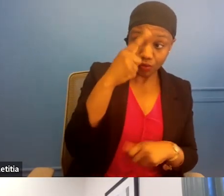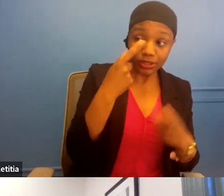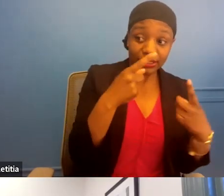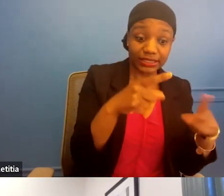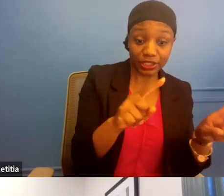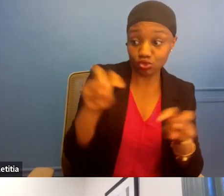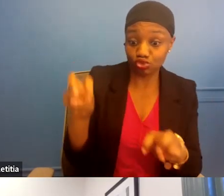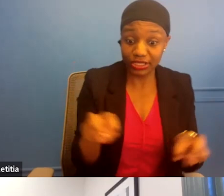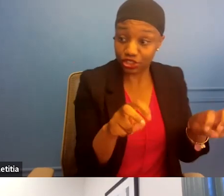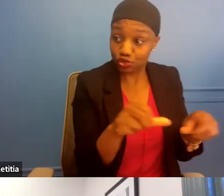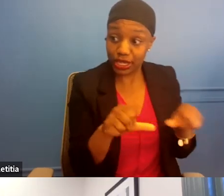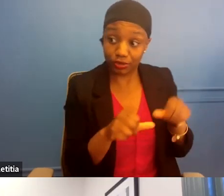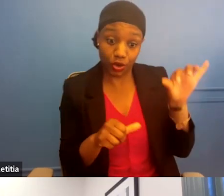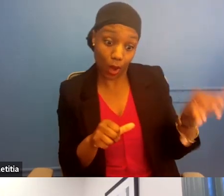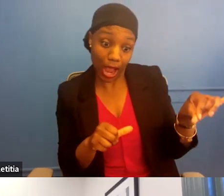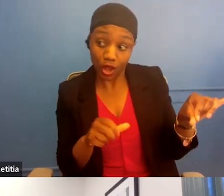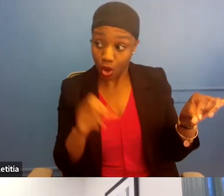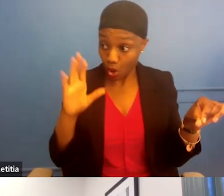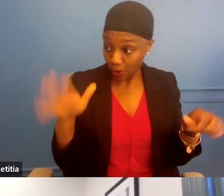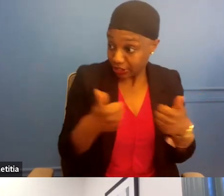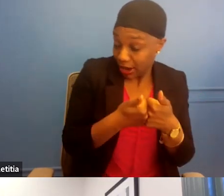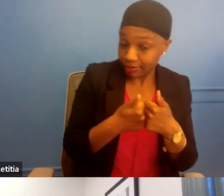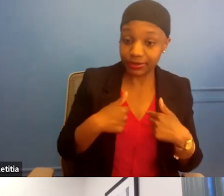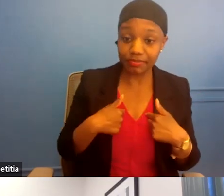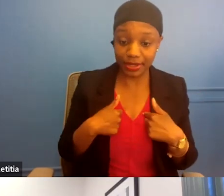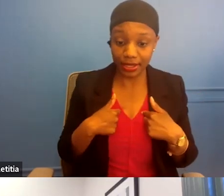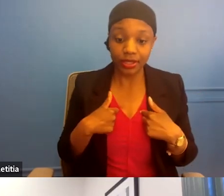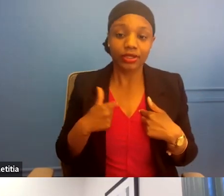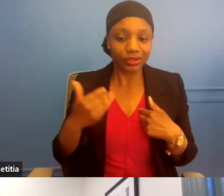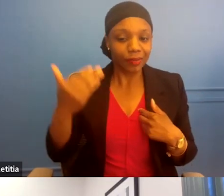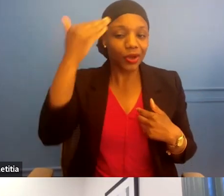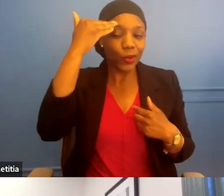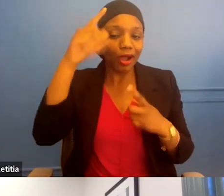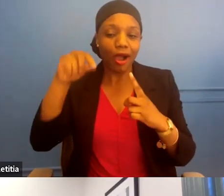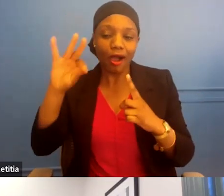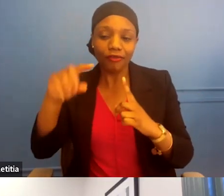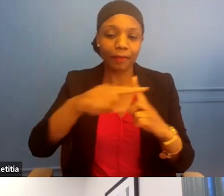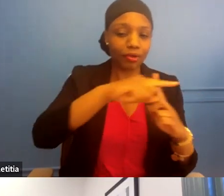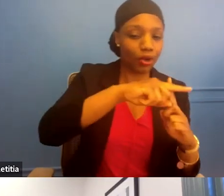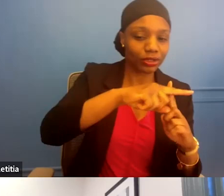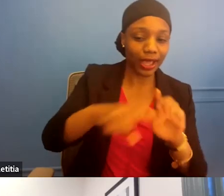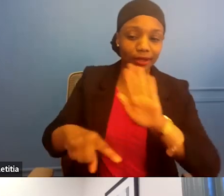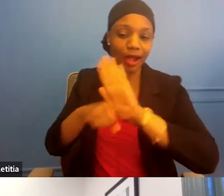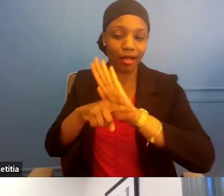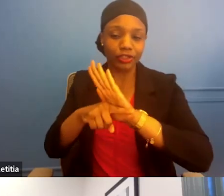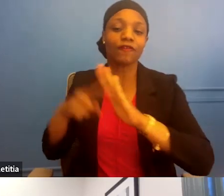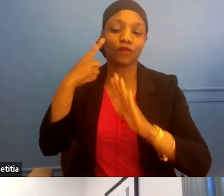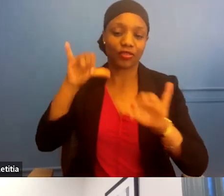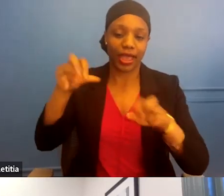area Y, or be challenging? So at least you're aware of what the pros and cons are of being able to make such a